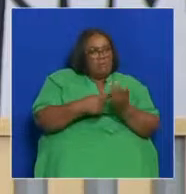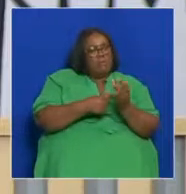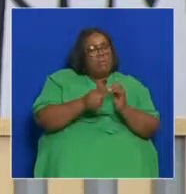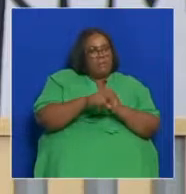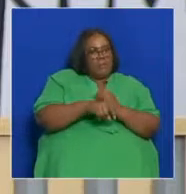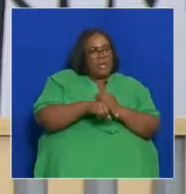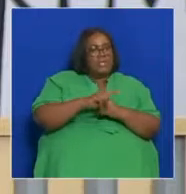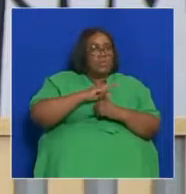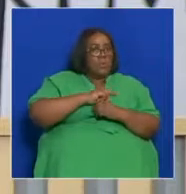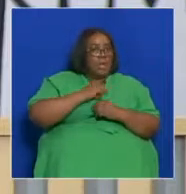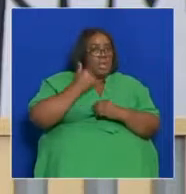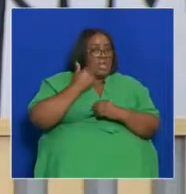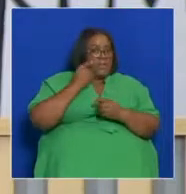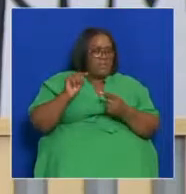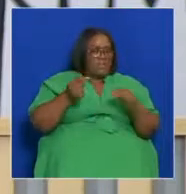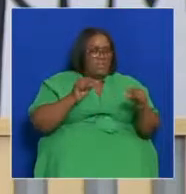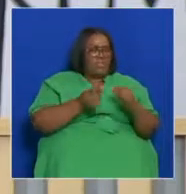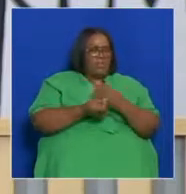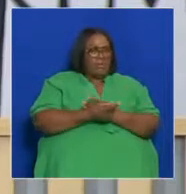the